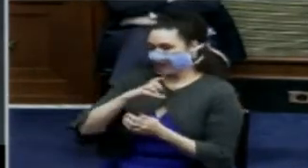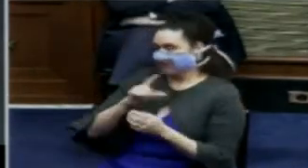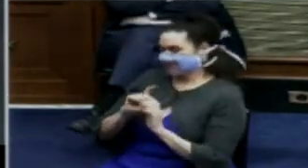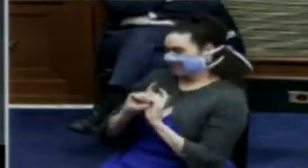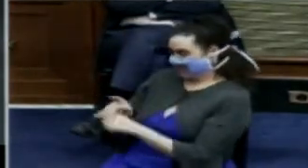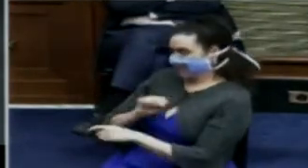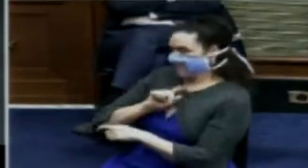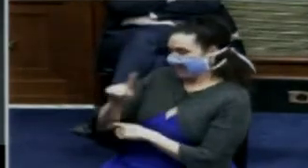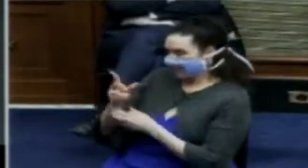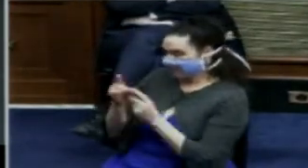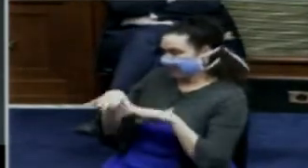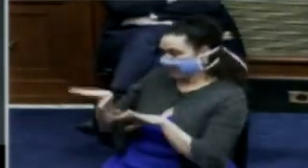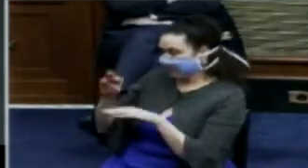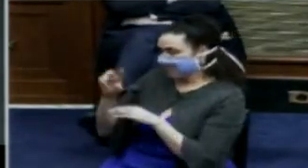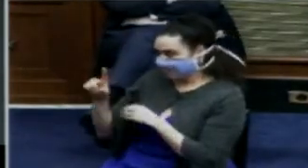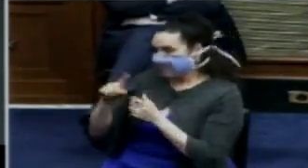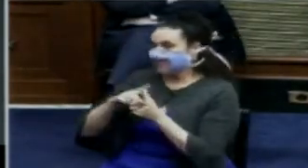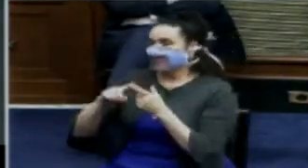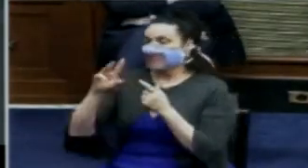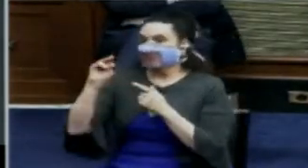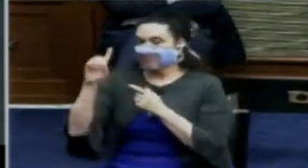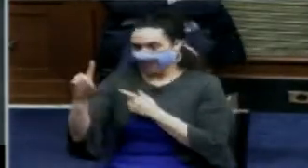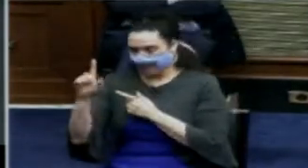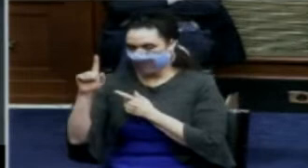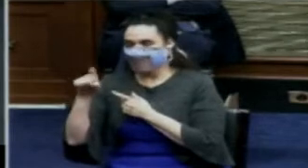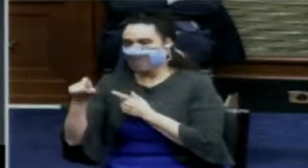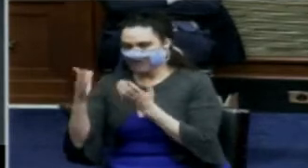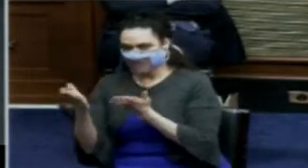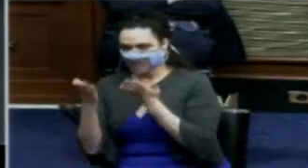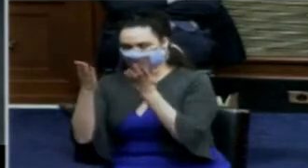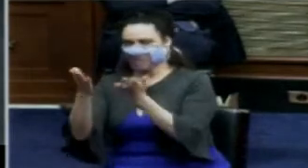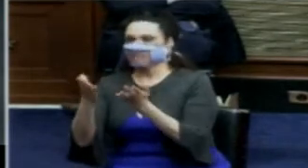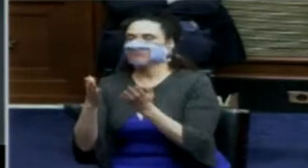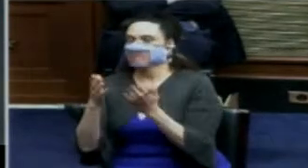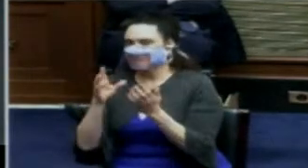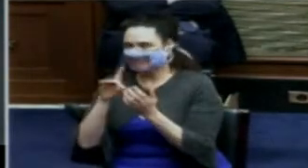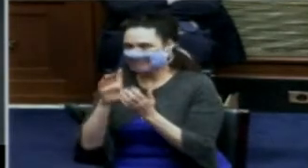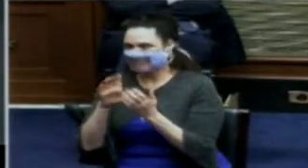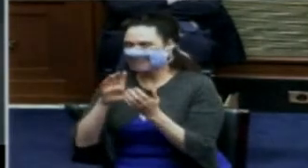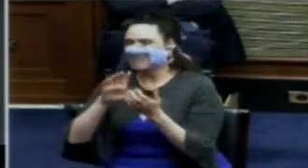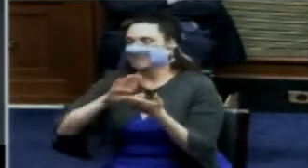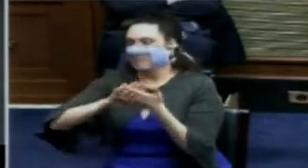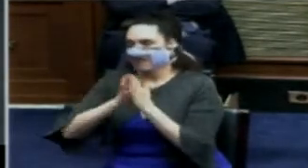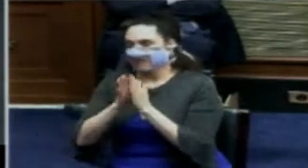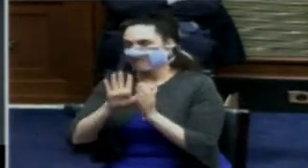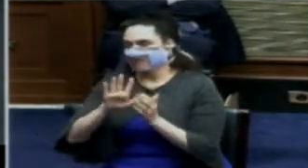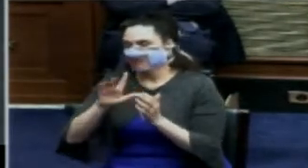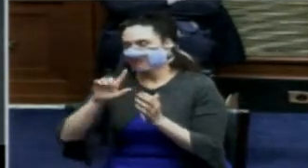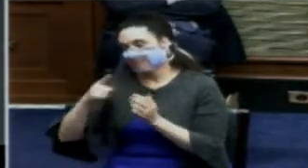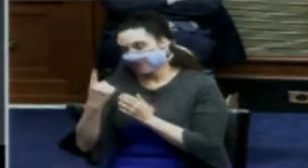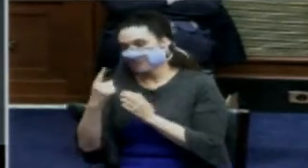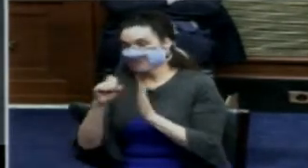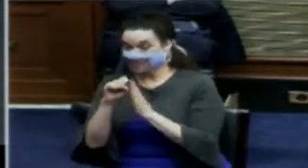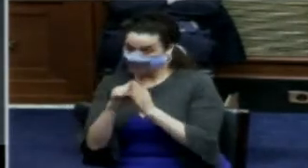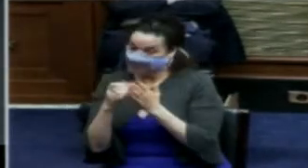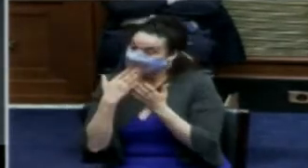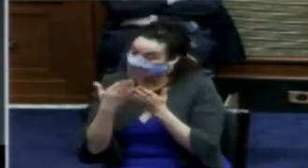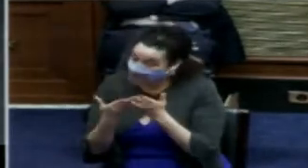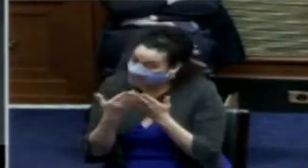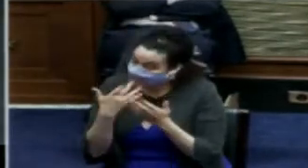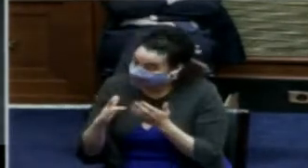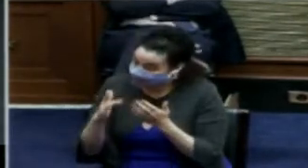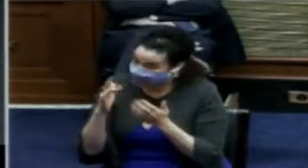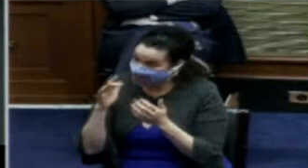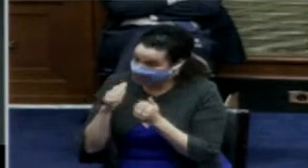legislation allowing the land to be ceded to a proposed 51st state. Good luck with both of those. But the reality is that's what would have to be done. Then